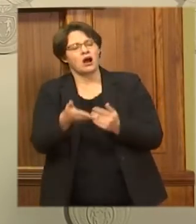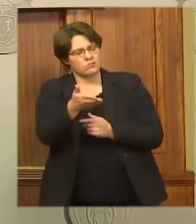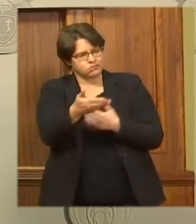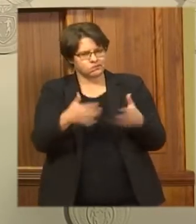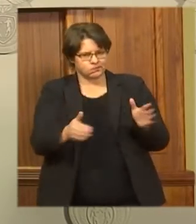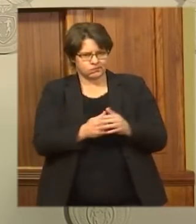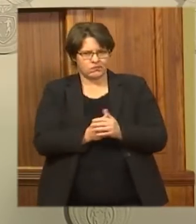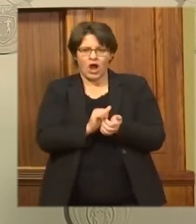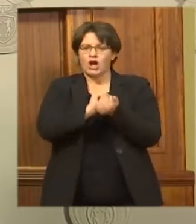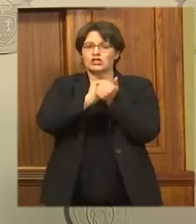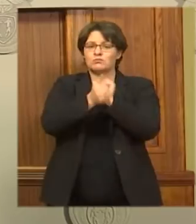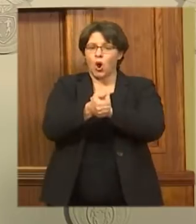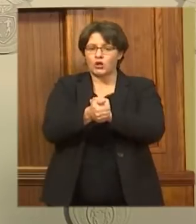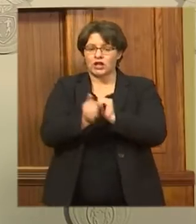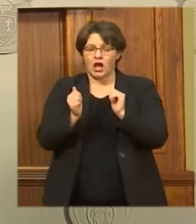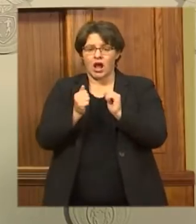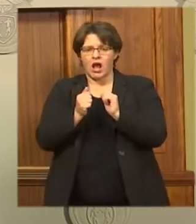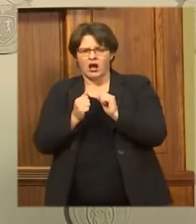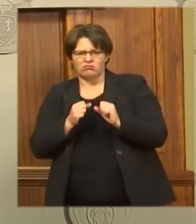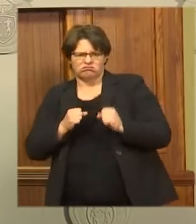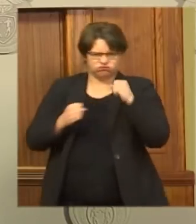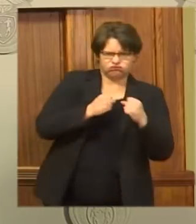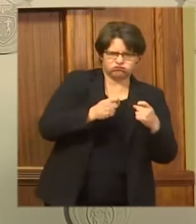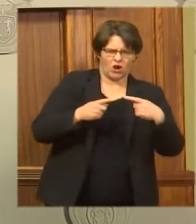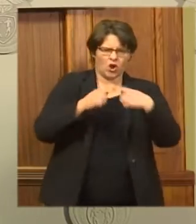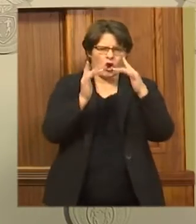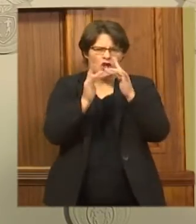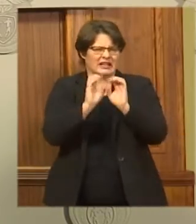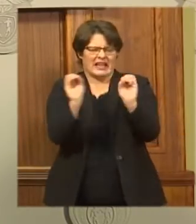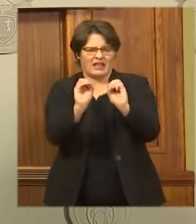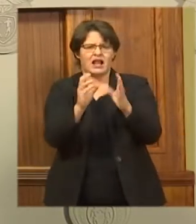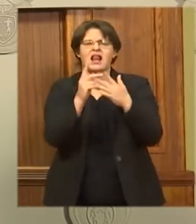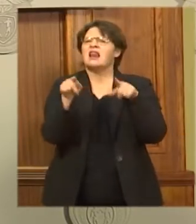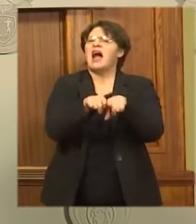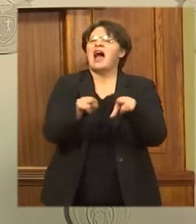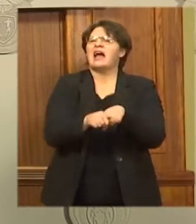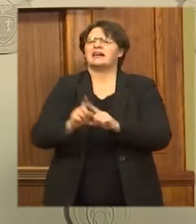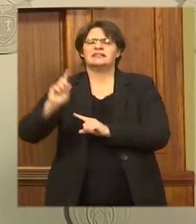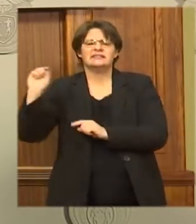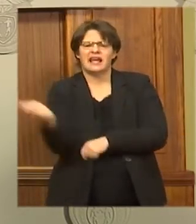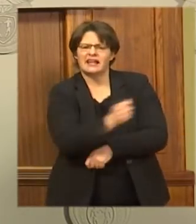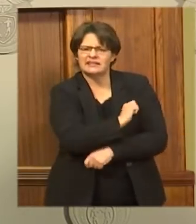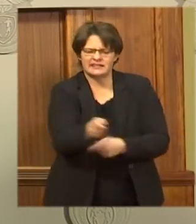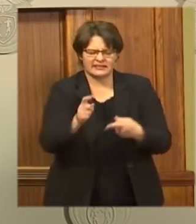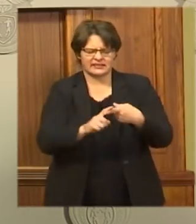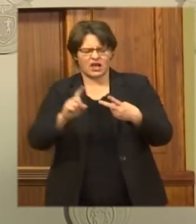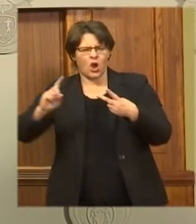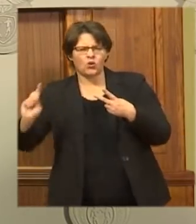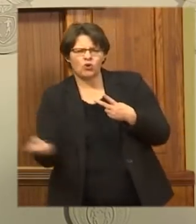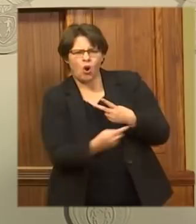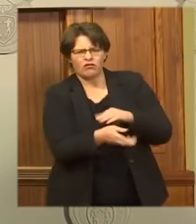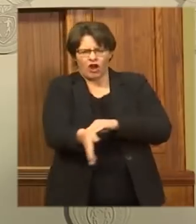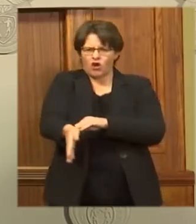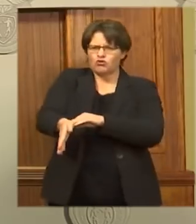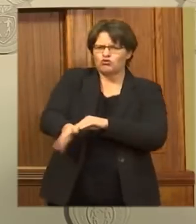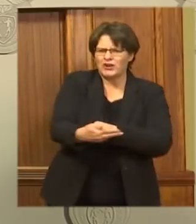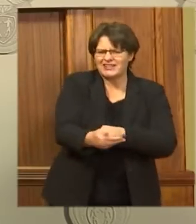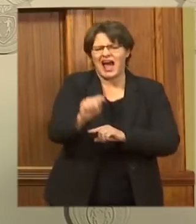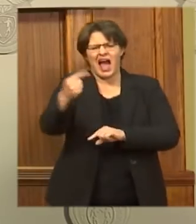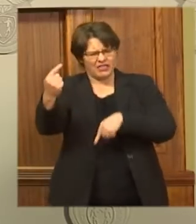non-contact sports such as tennis, golf, cricket, and others.